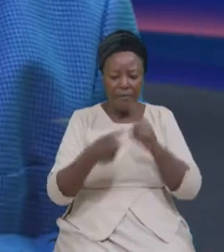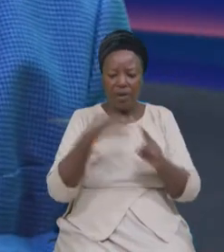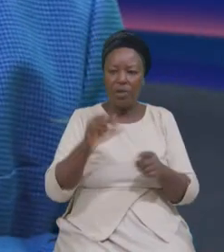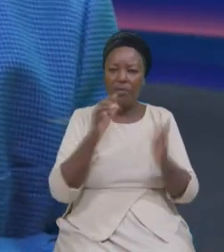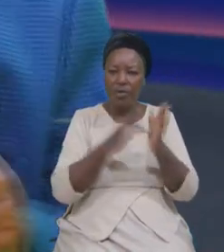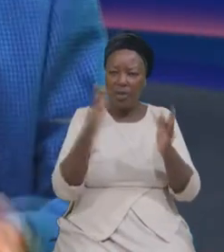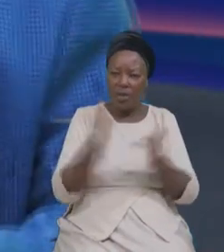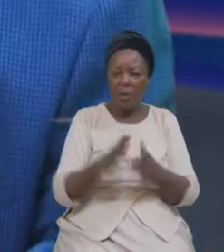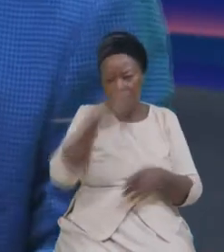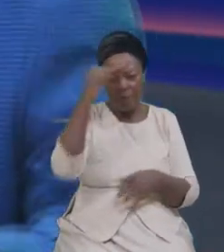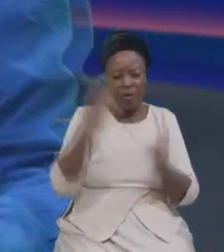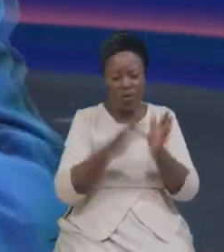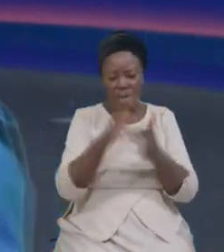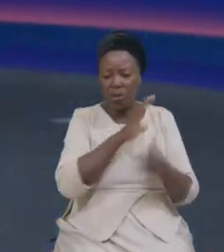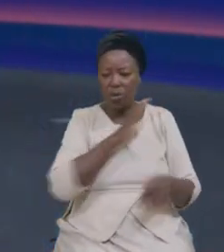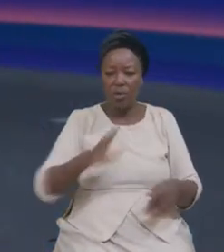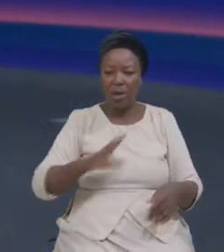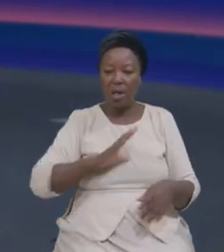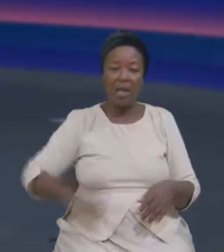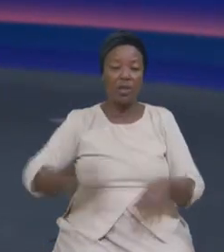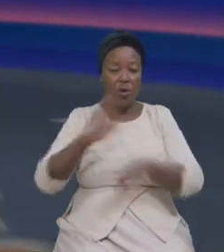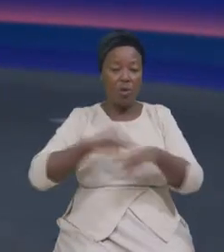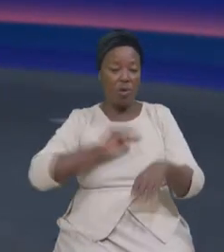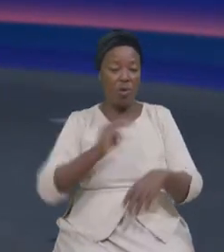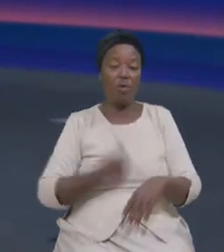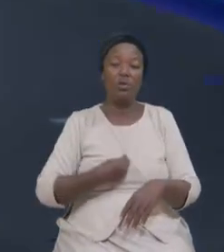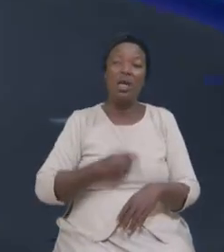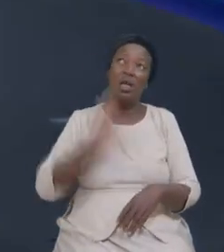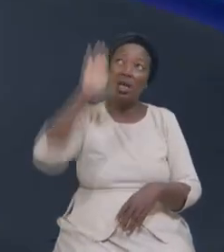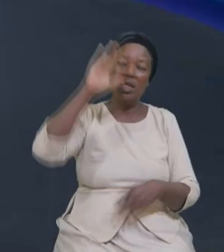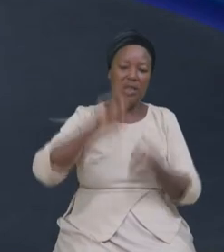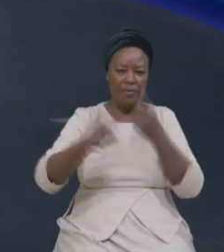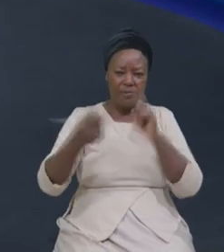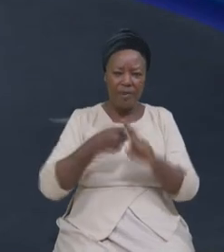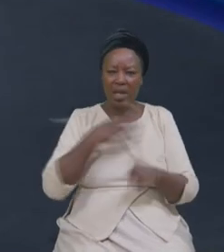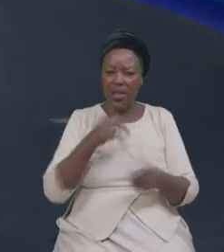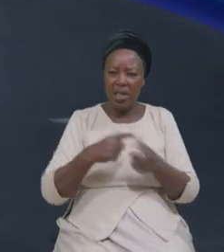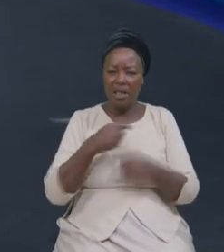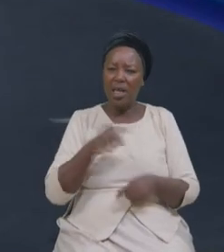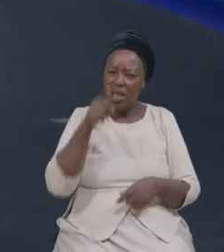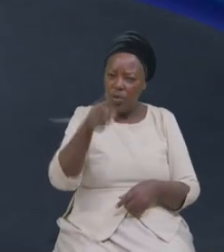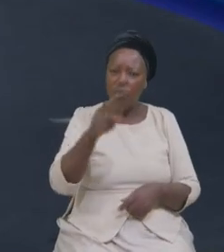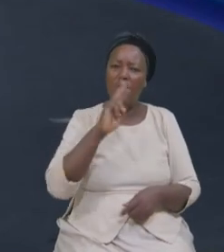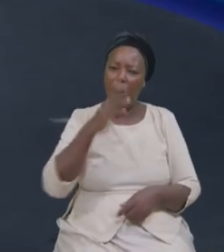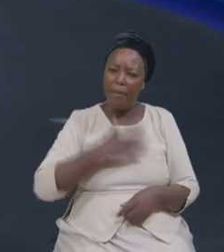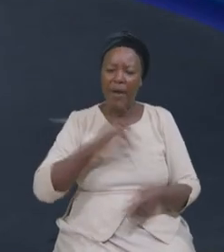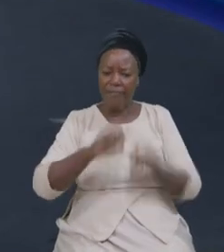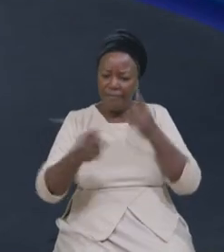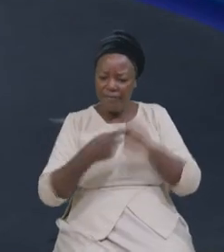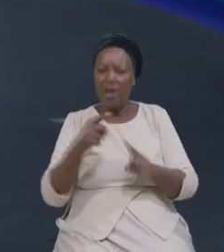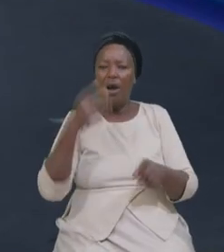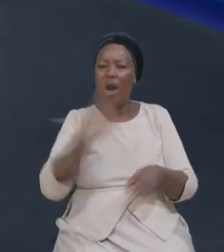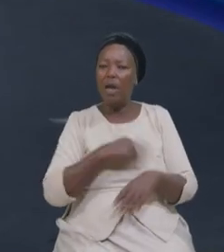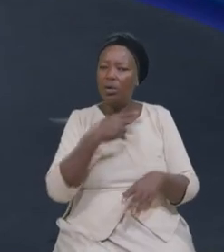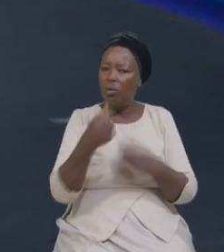Jesus calls us friend. He says, you are my friends. And whatsoever you ask, on the basis of the fact that